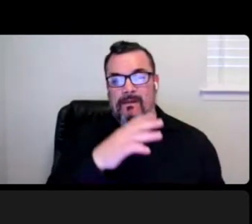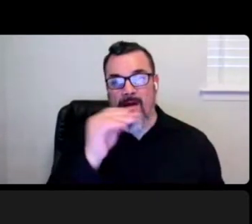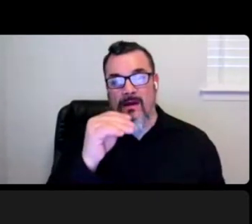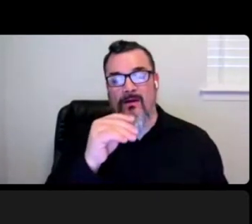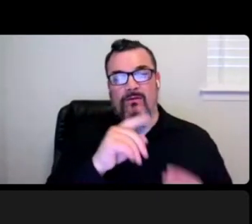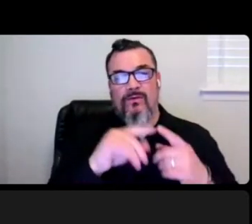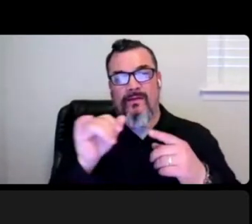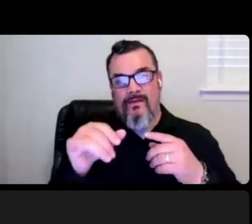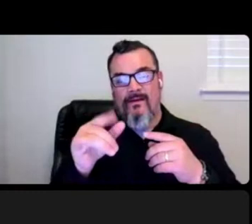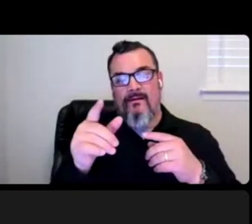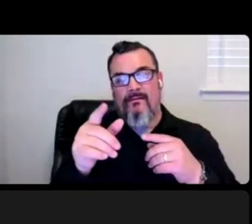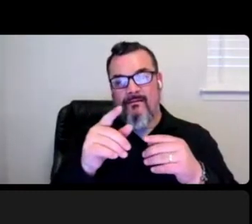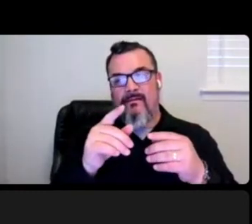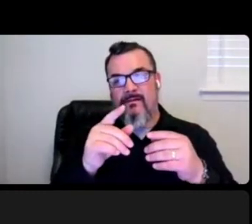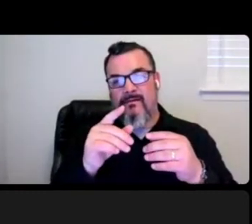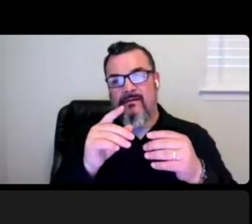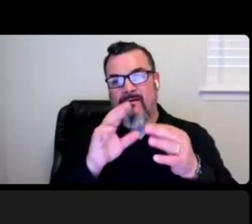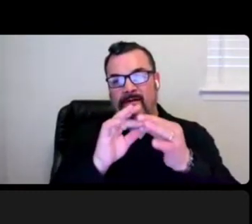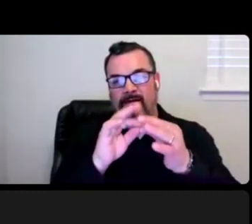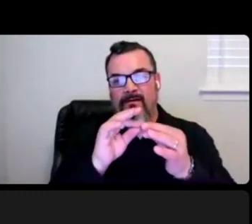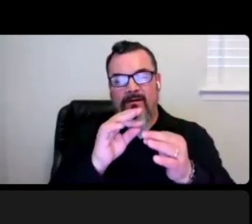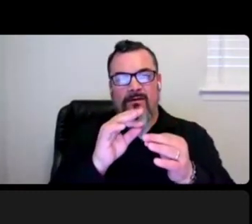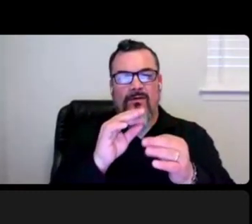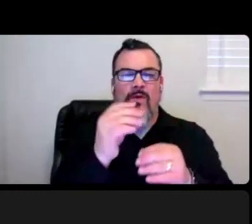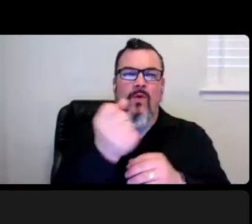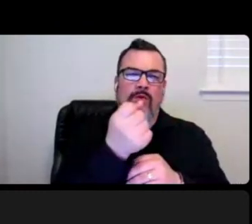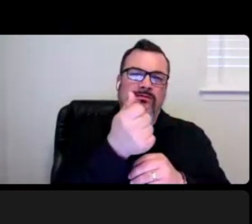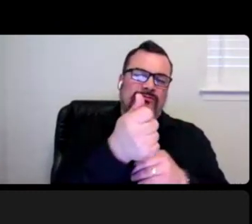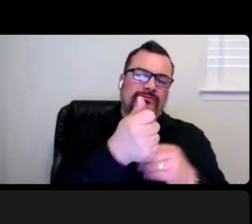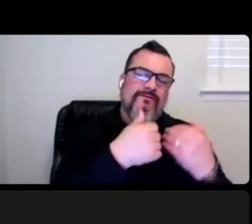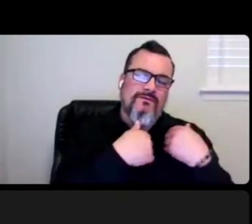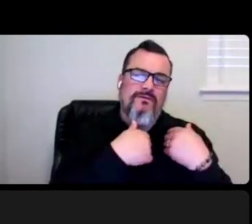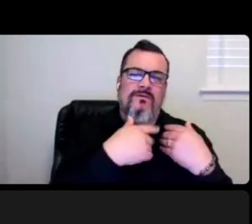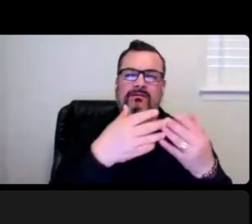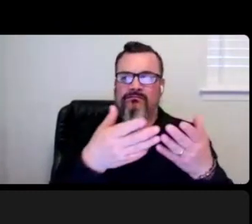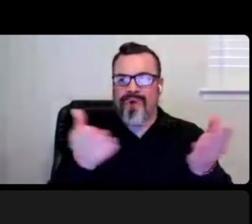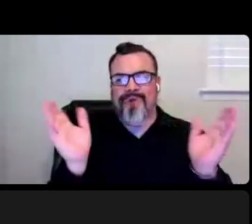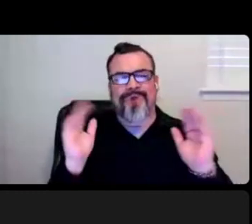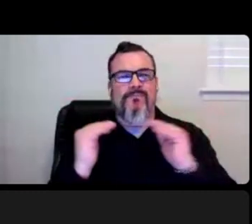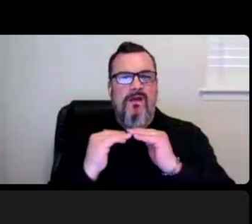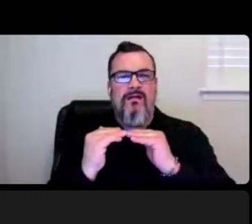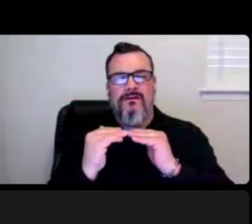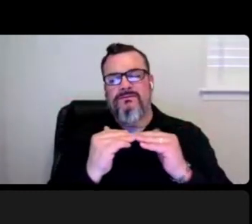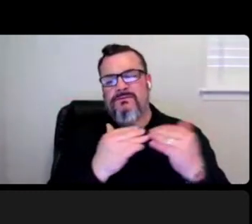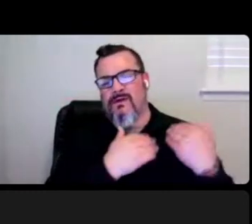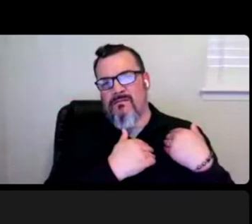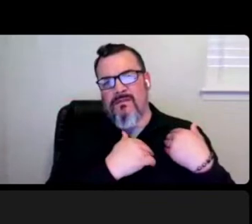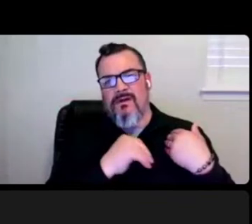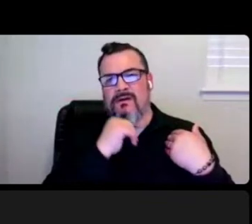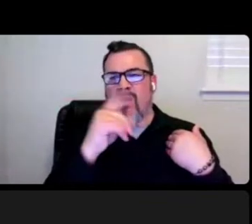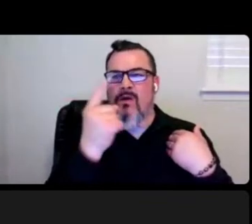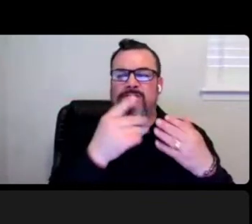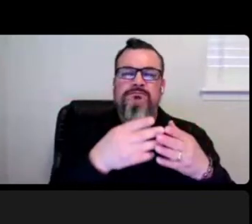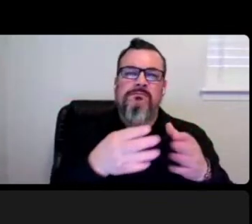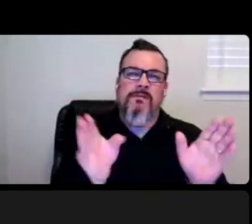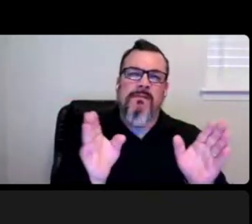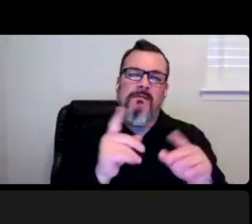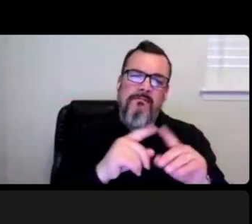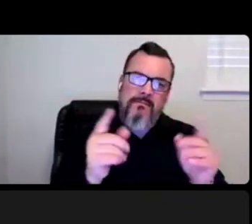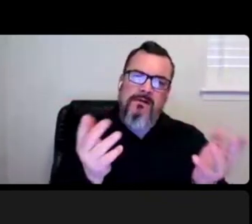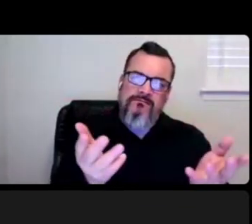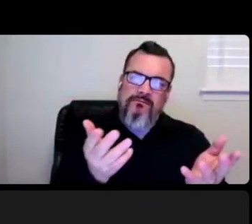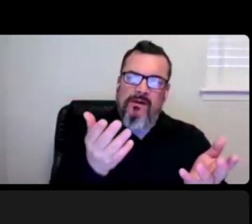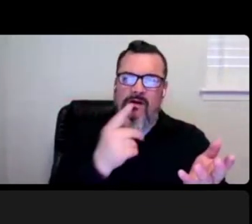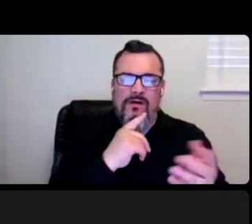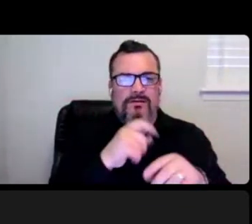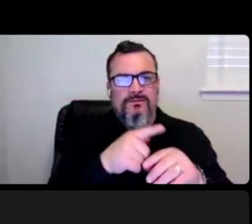that end, that's not just, it's holding yourself accountable, it's holding your colleagues accountable. Not always publicly, but there are times to